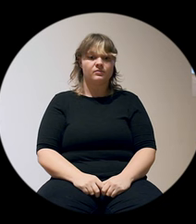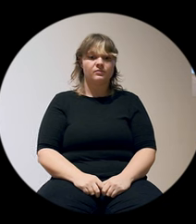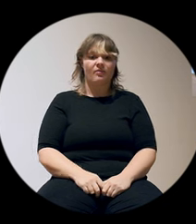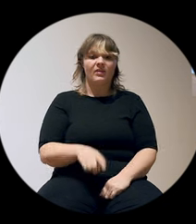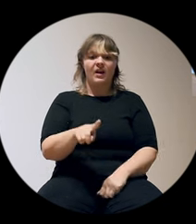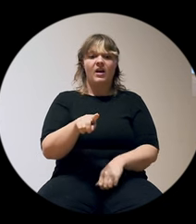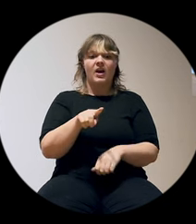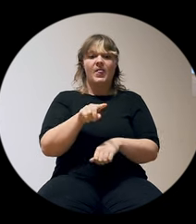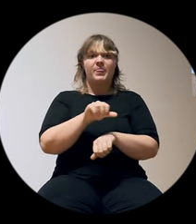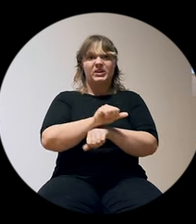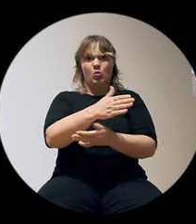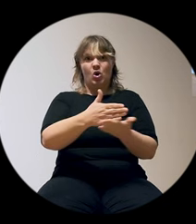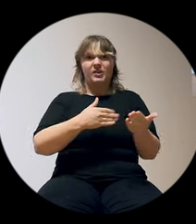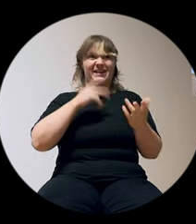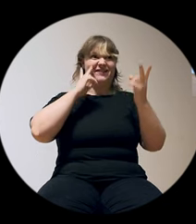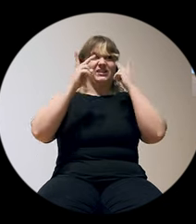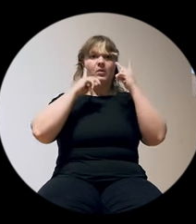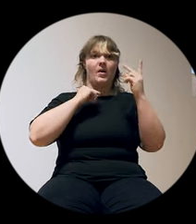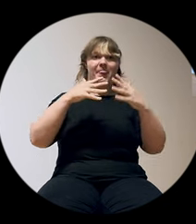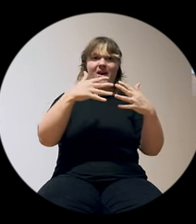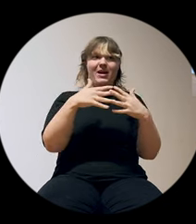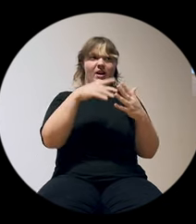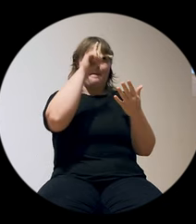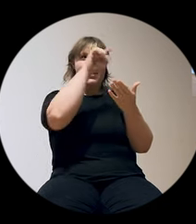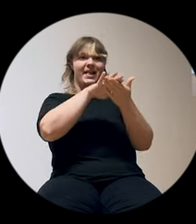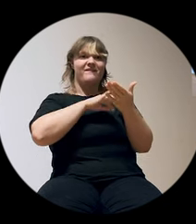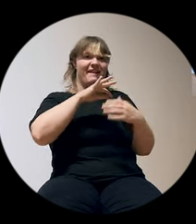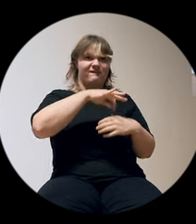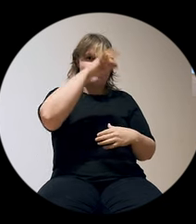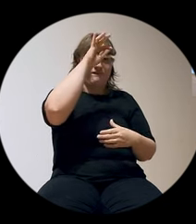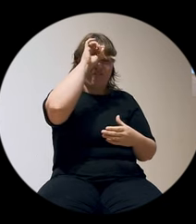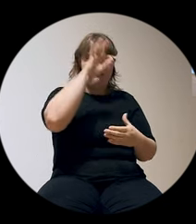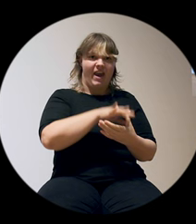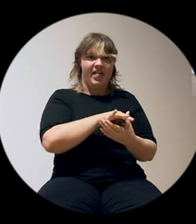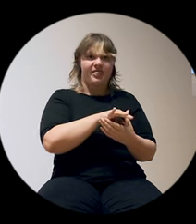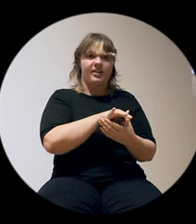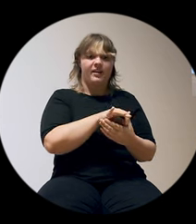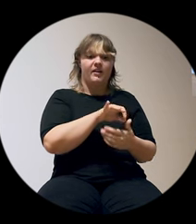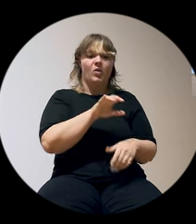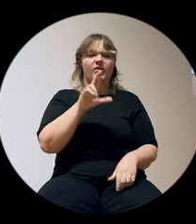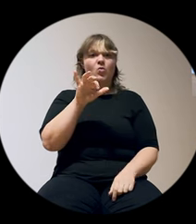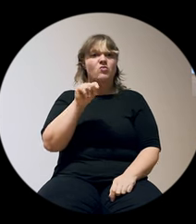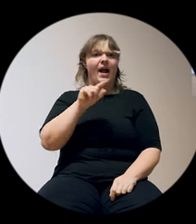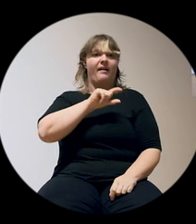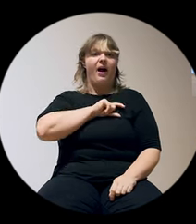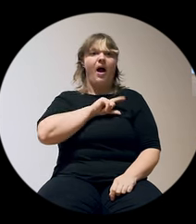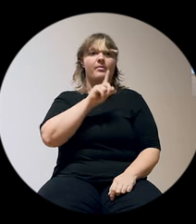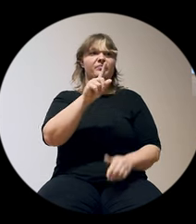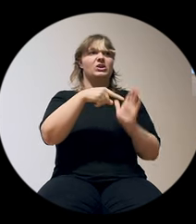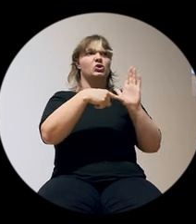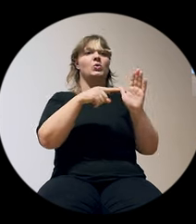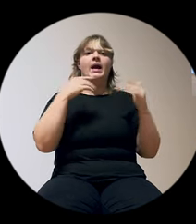This work makes visible the American belief and faith in the police state, with the riot cop cast as a martyr to the cause of